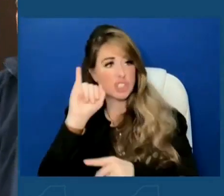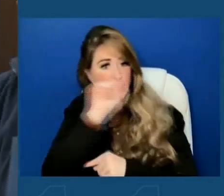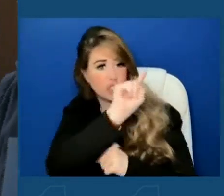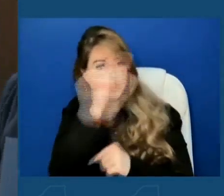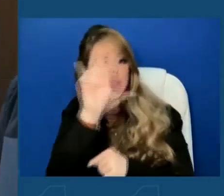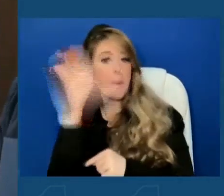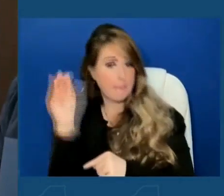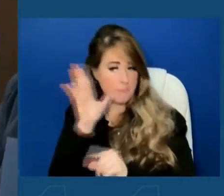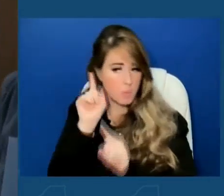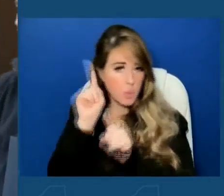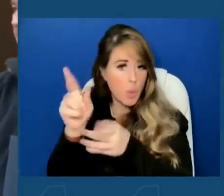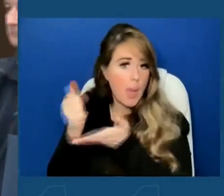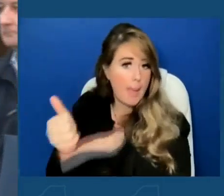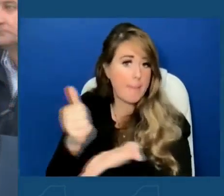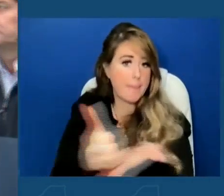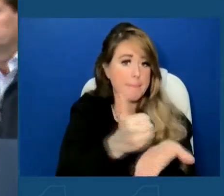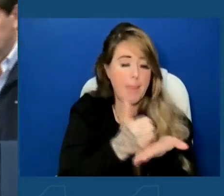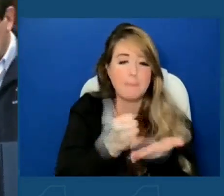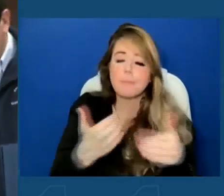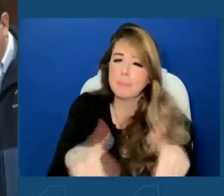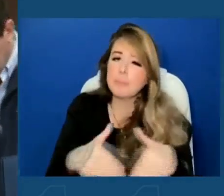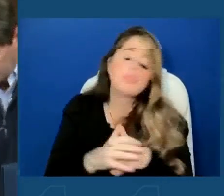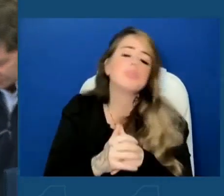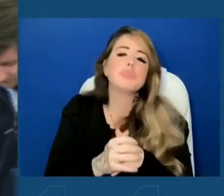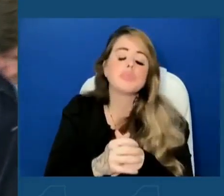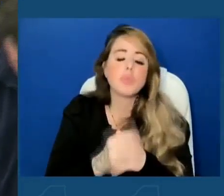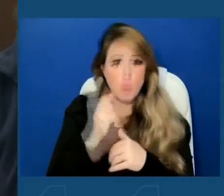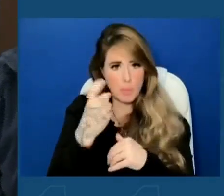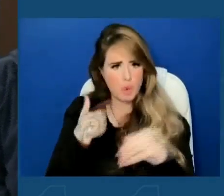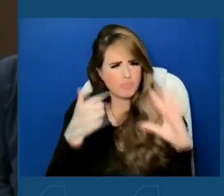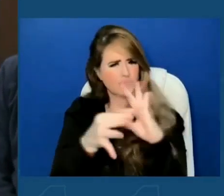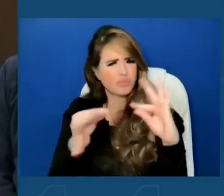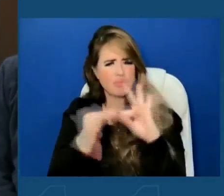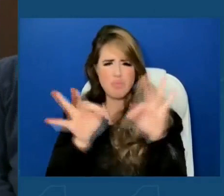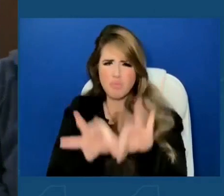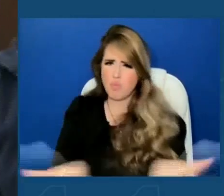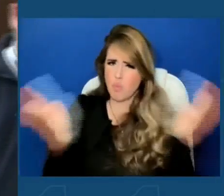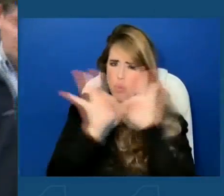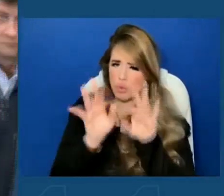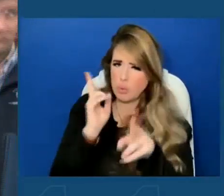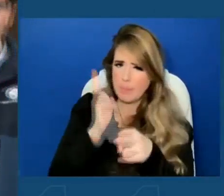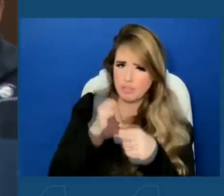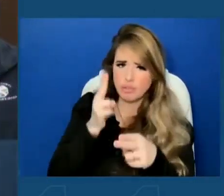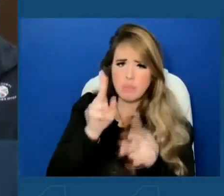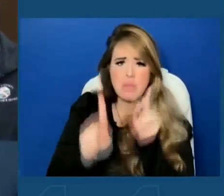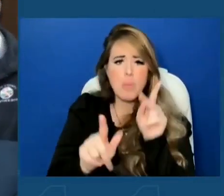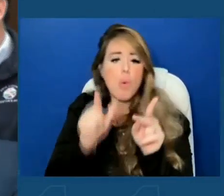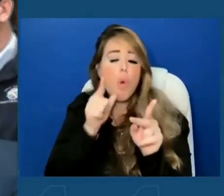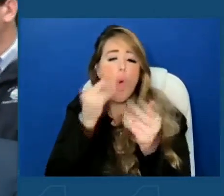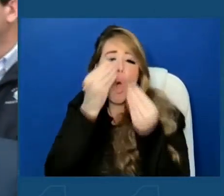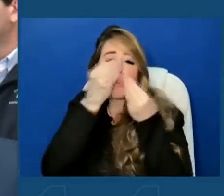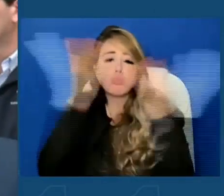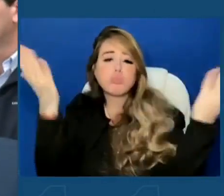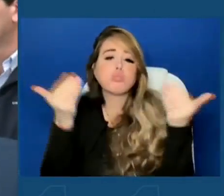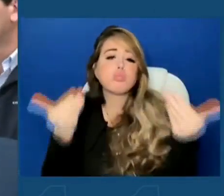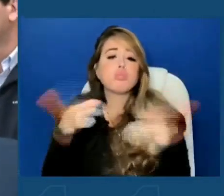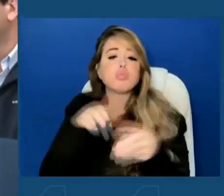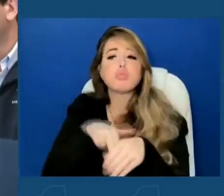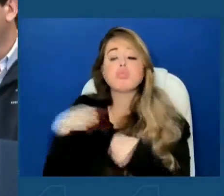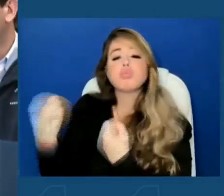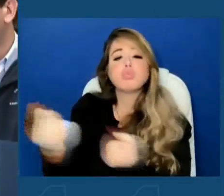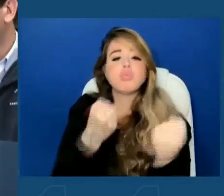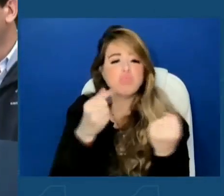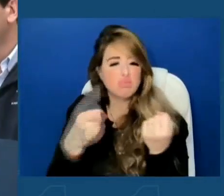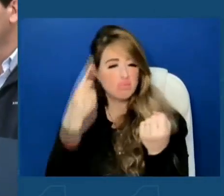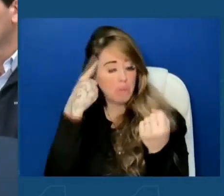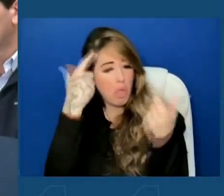I wanted to say that's important for everybody to know. People who have been violating our traffic bans may have thought that they could get away with it. They